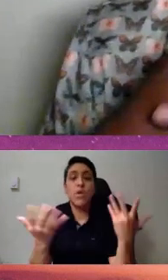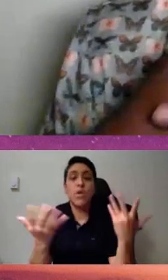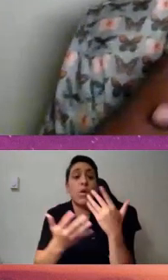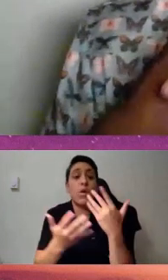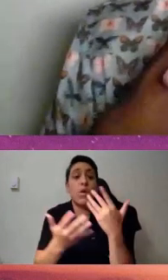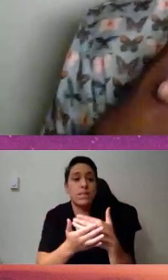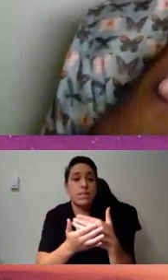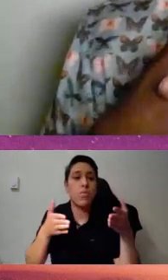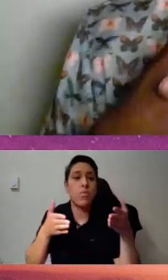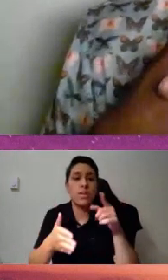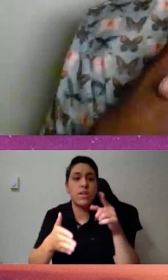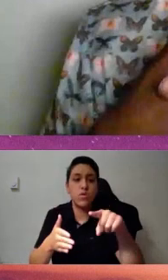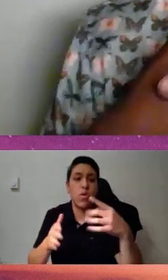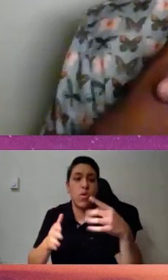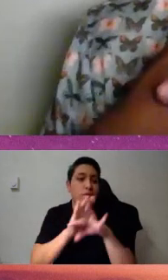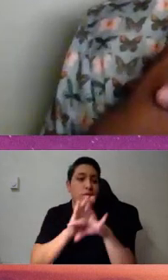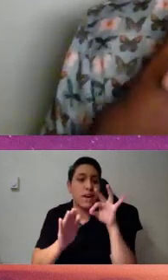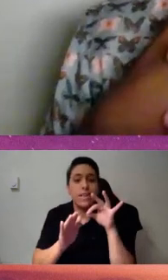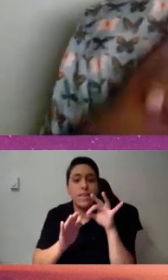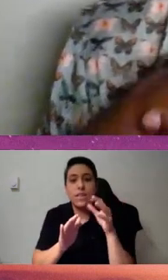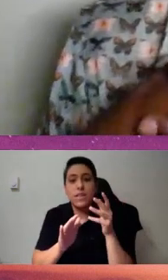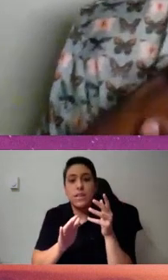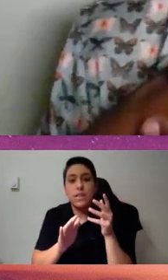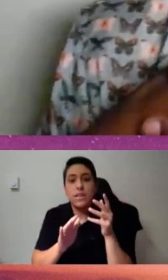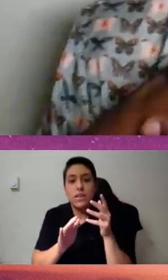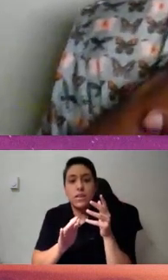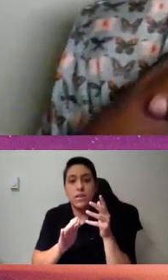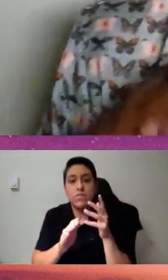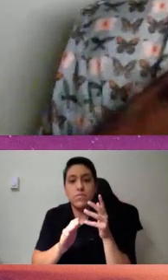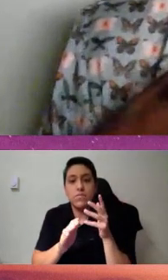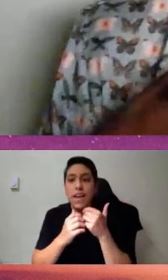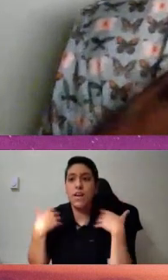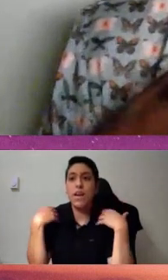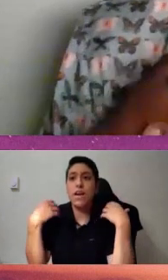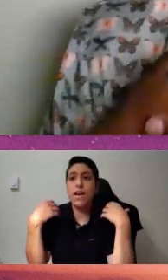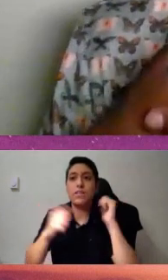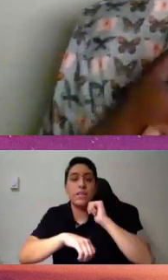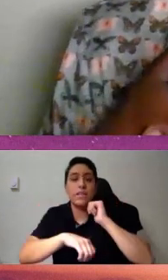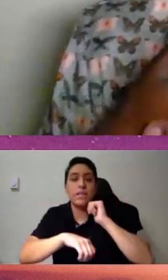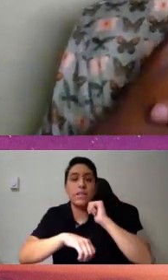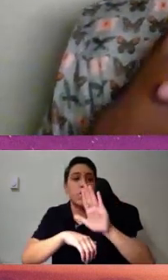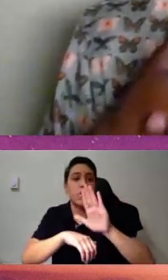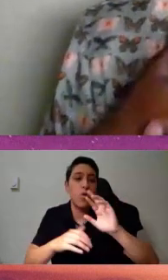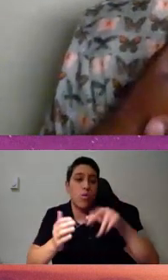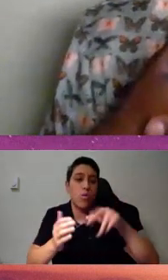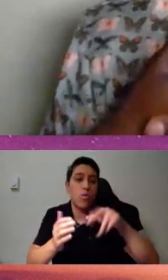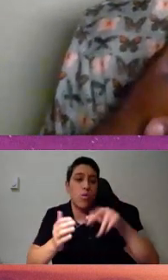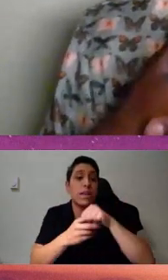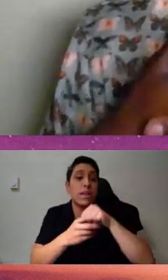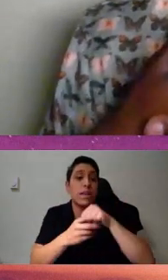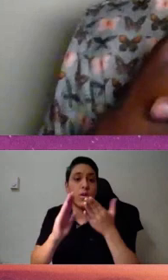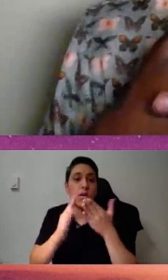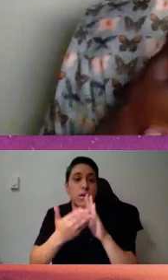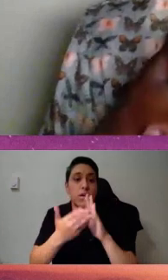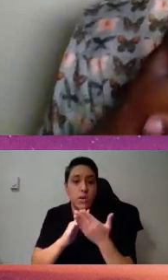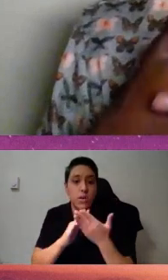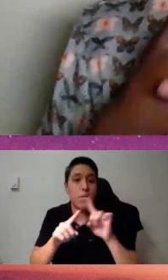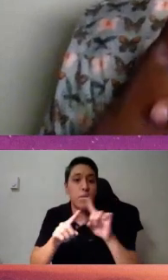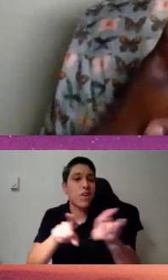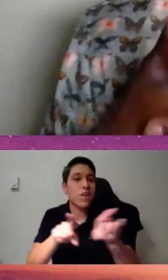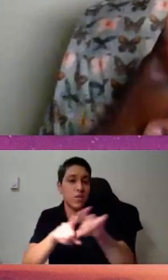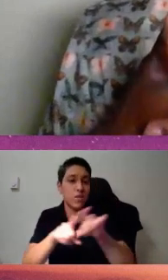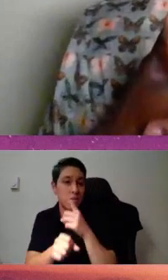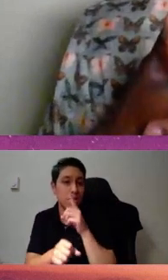finding ways to healthily establish your place and your role in community, while also making sure